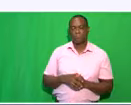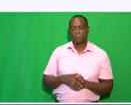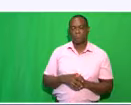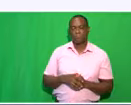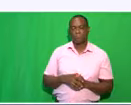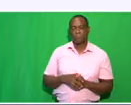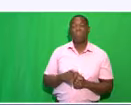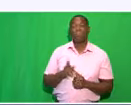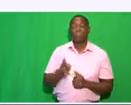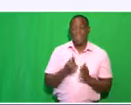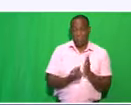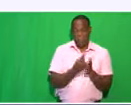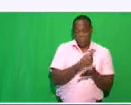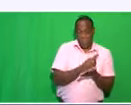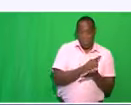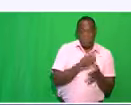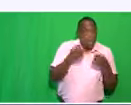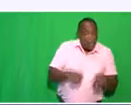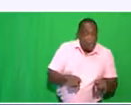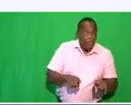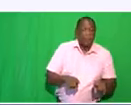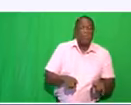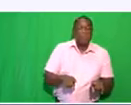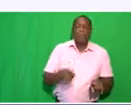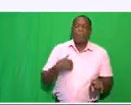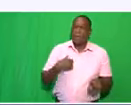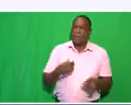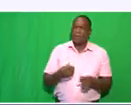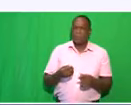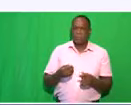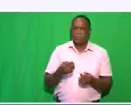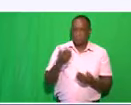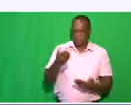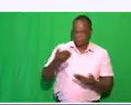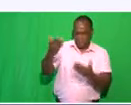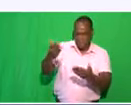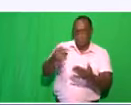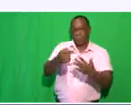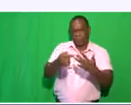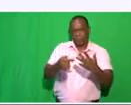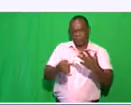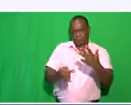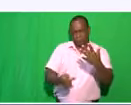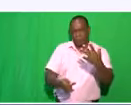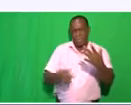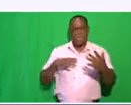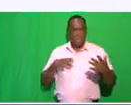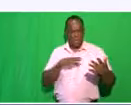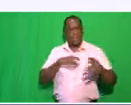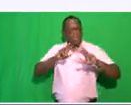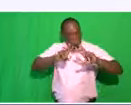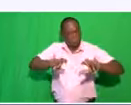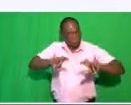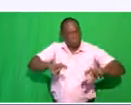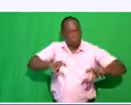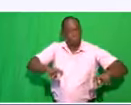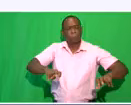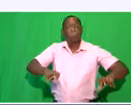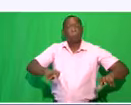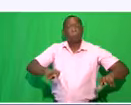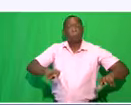Out of that review, there were a number of suggestions which this committee looked at and we took into